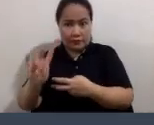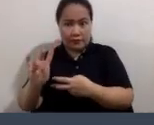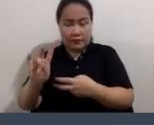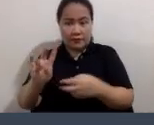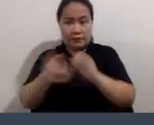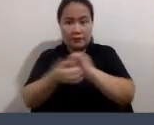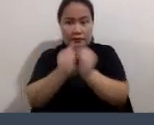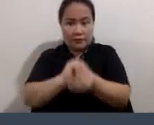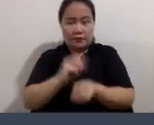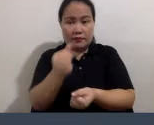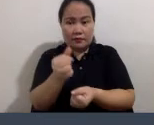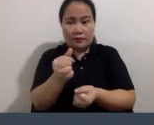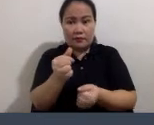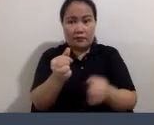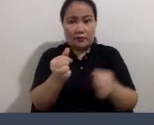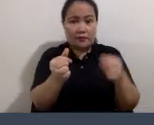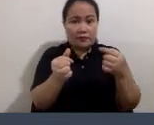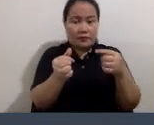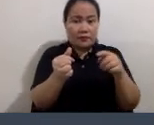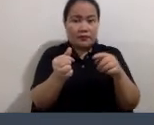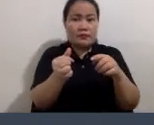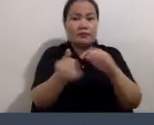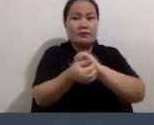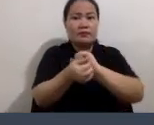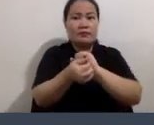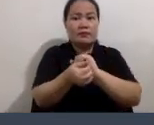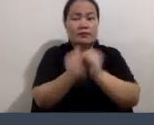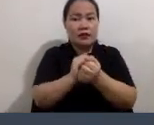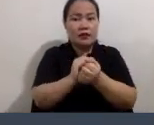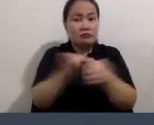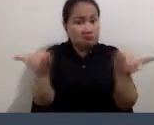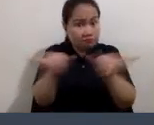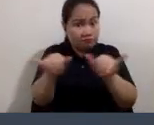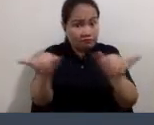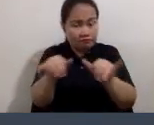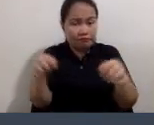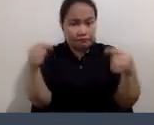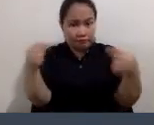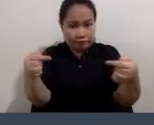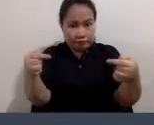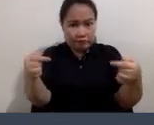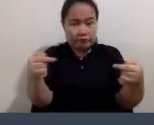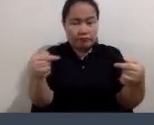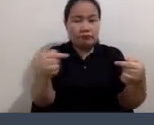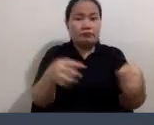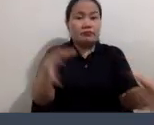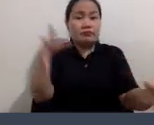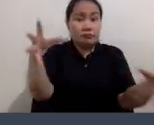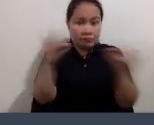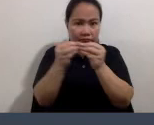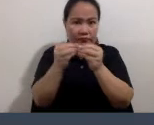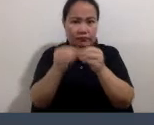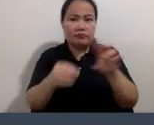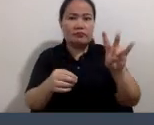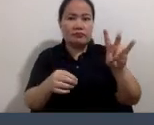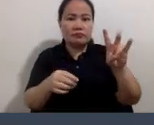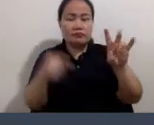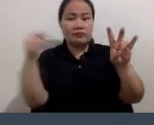7. Change. Change. Positive, magiging negative. Now, same sign ulit sila. So, same sign,